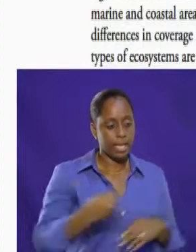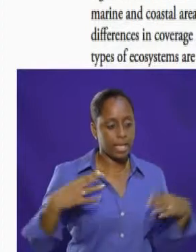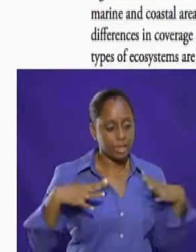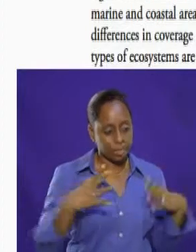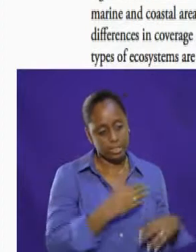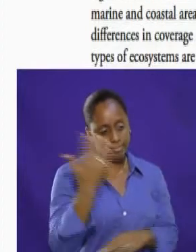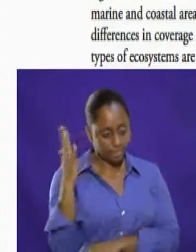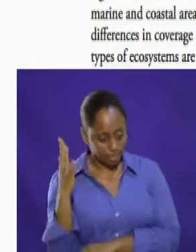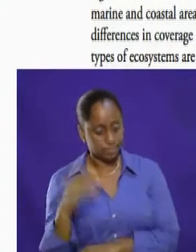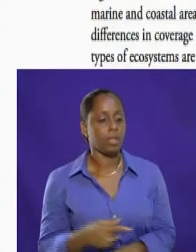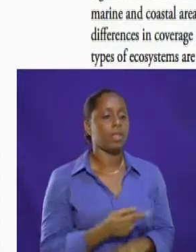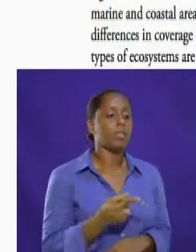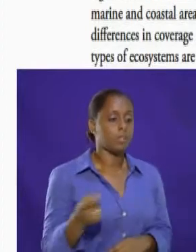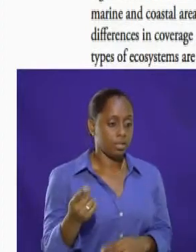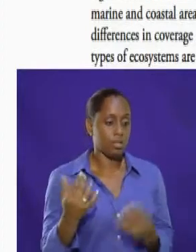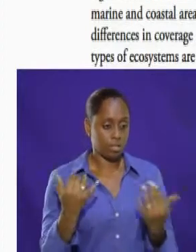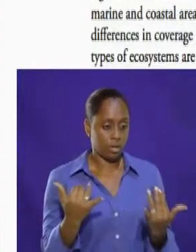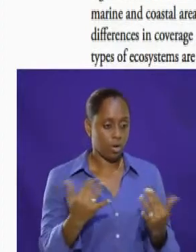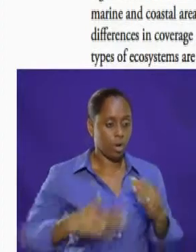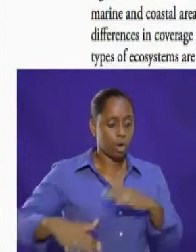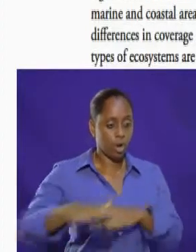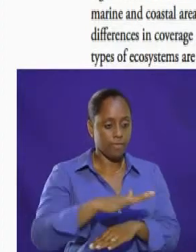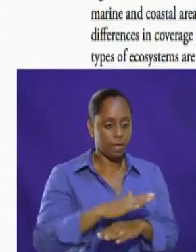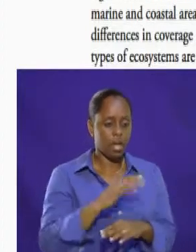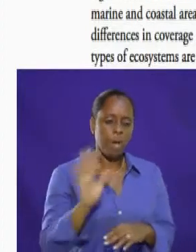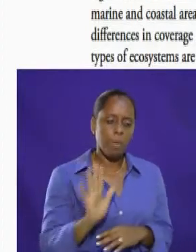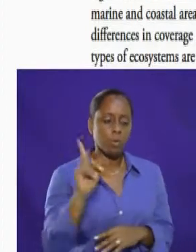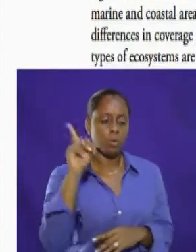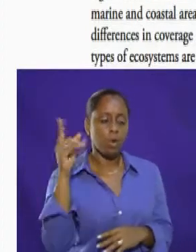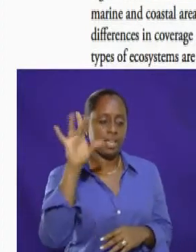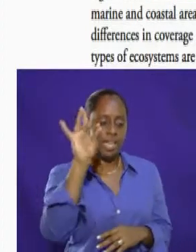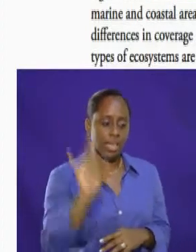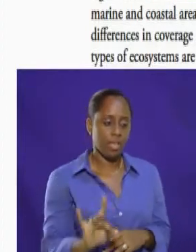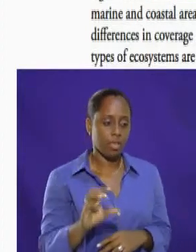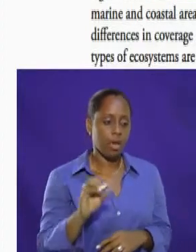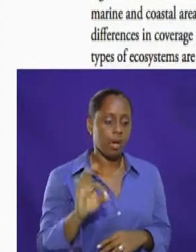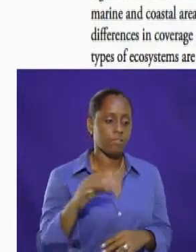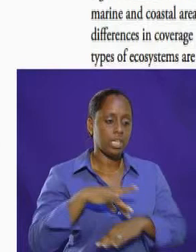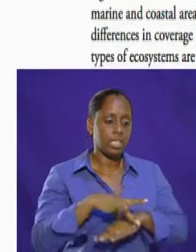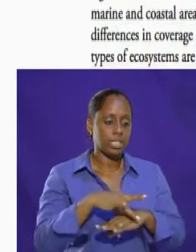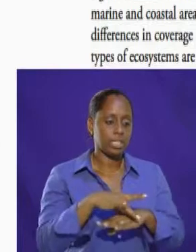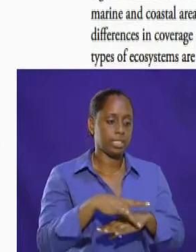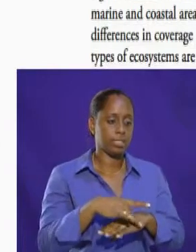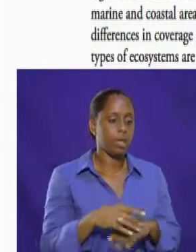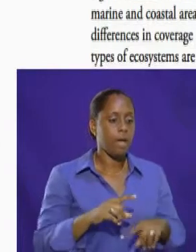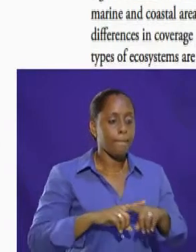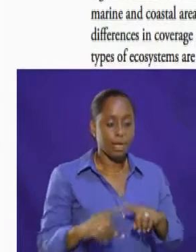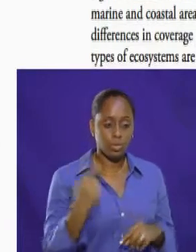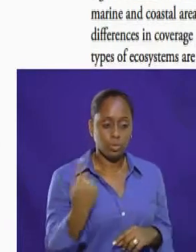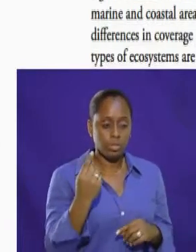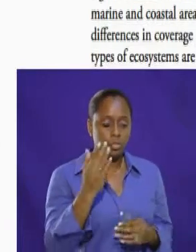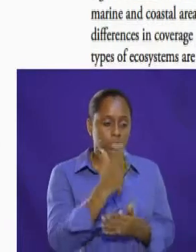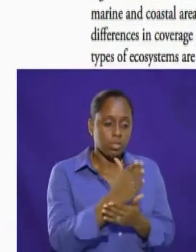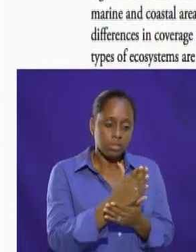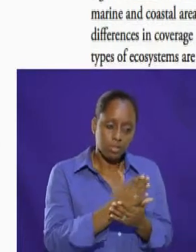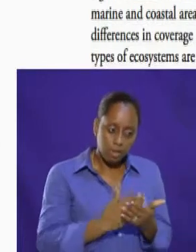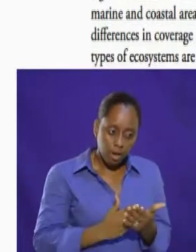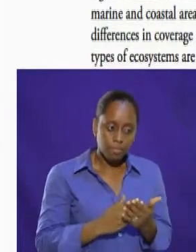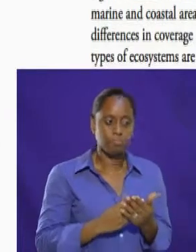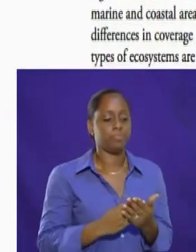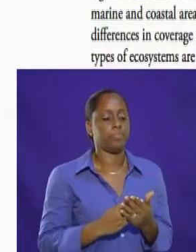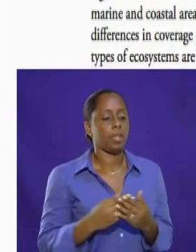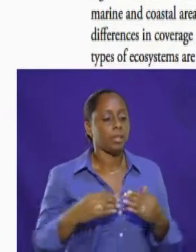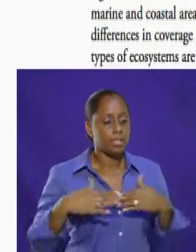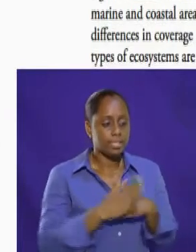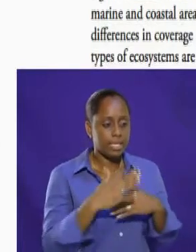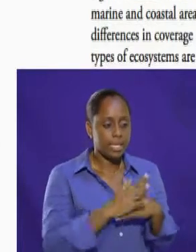They currently cover about 1/8 of the Earth's land surface, but only a small fraction of marine and